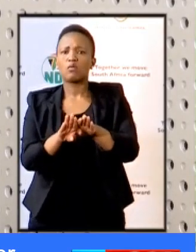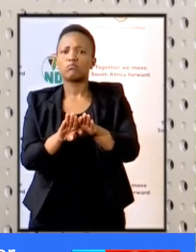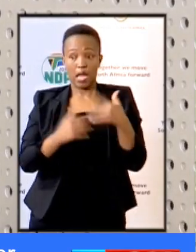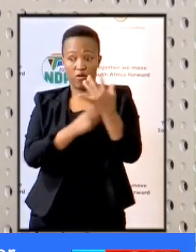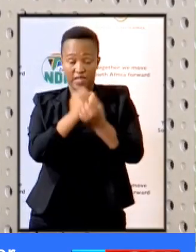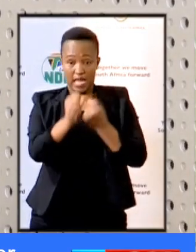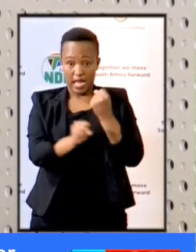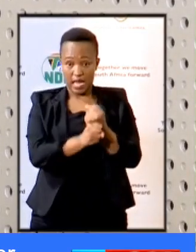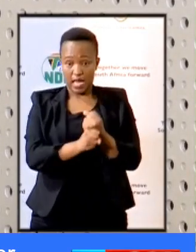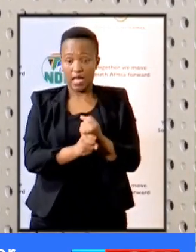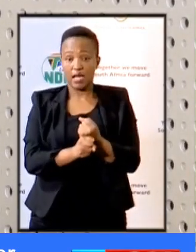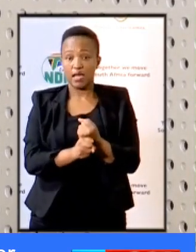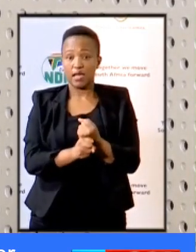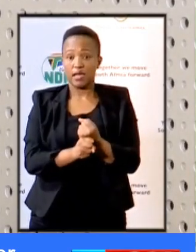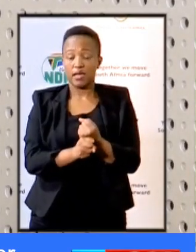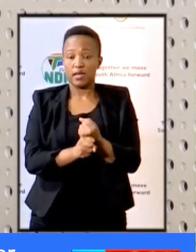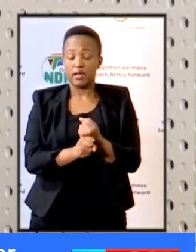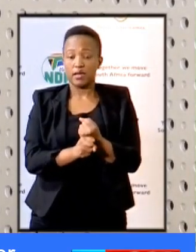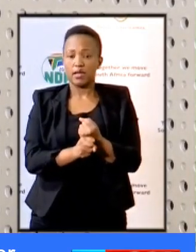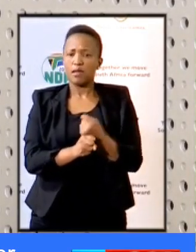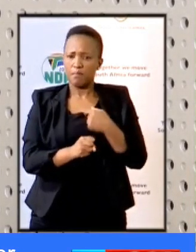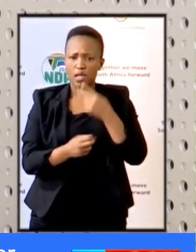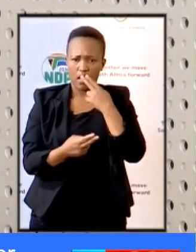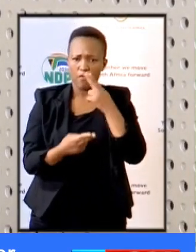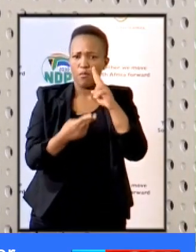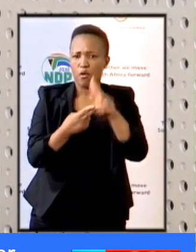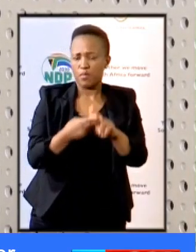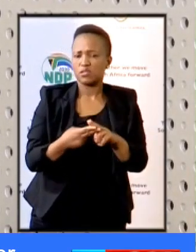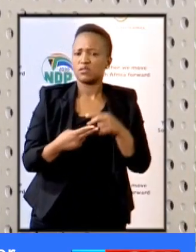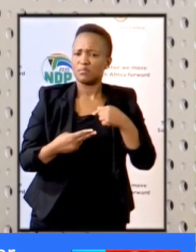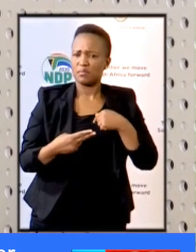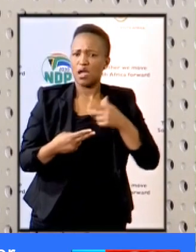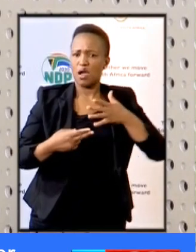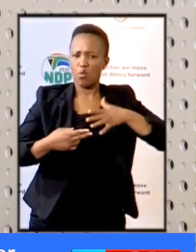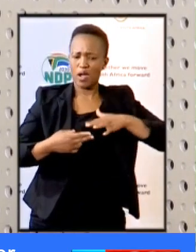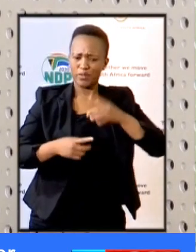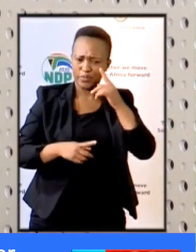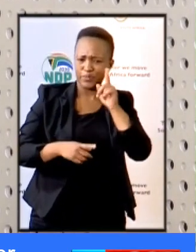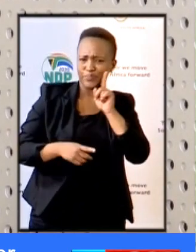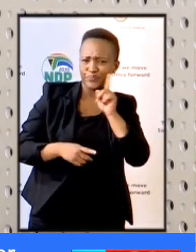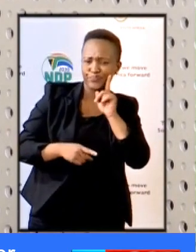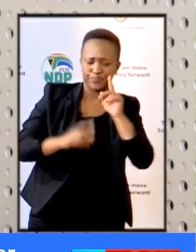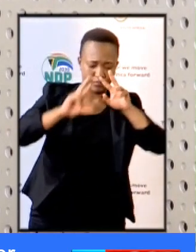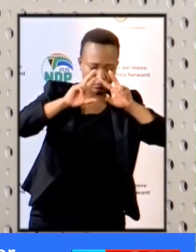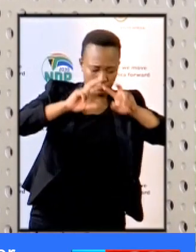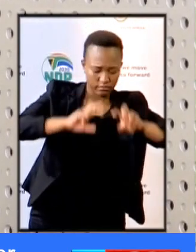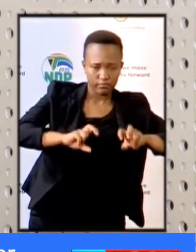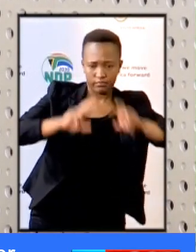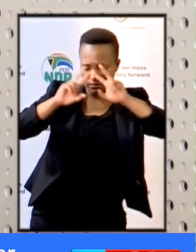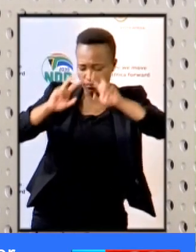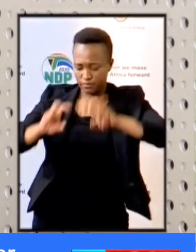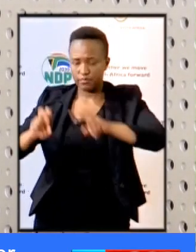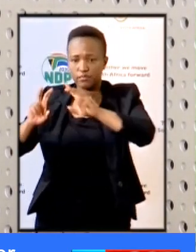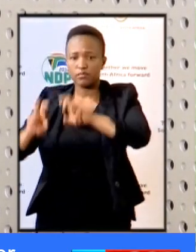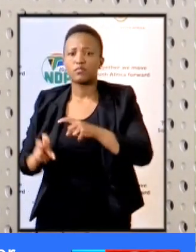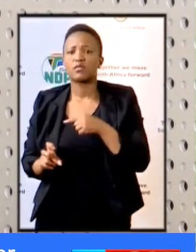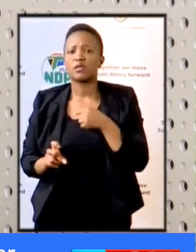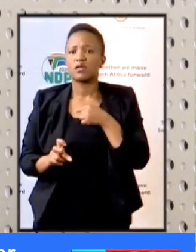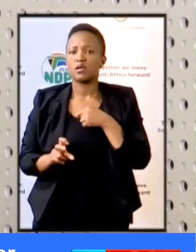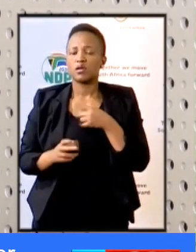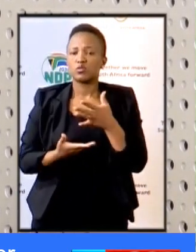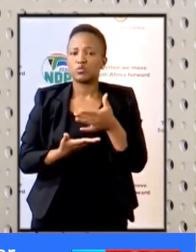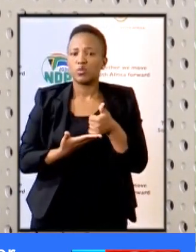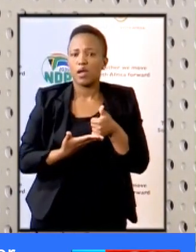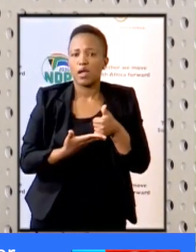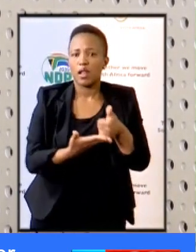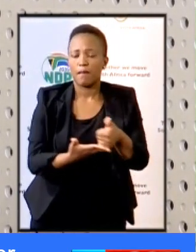year, that I want to investigate a possibility of a way of assisting